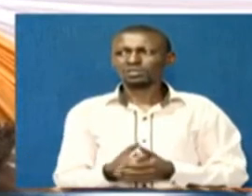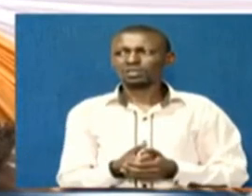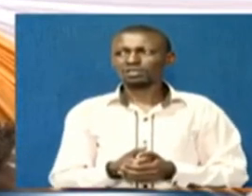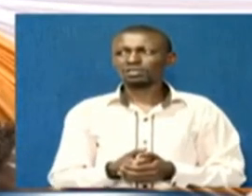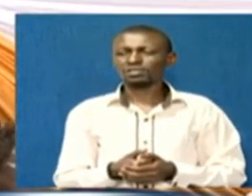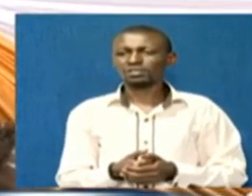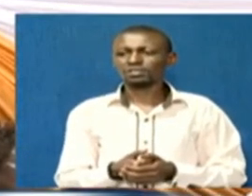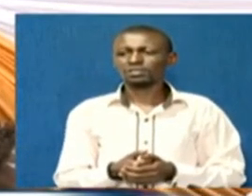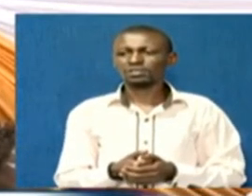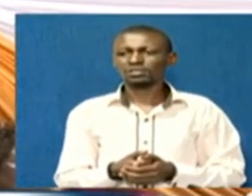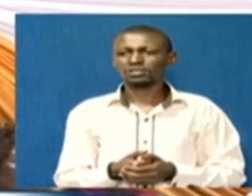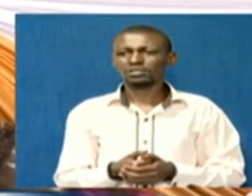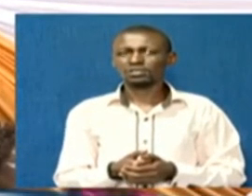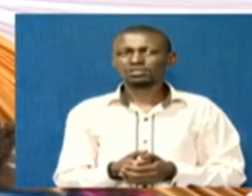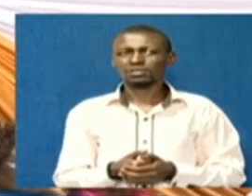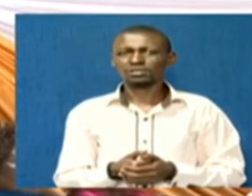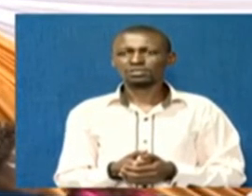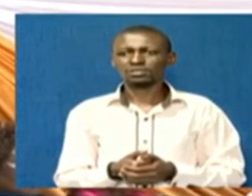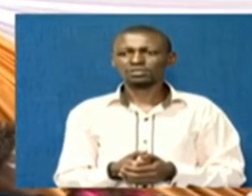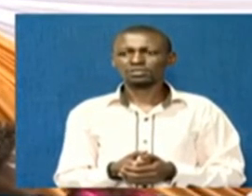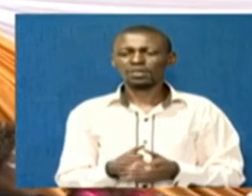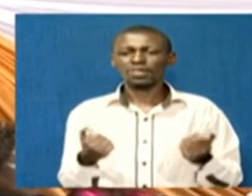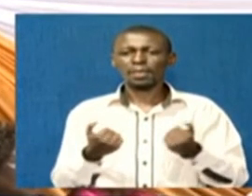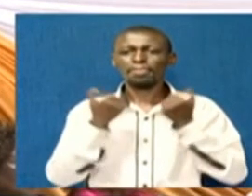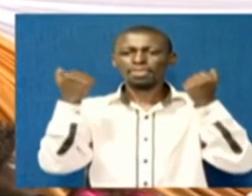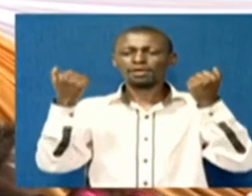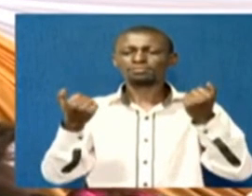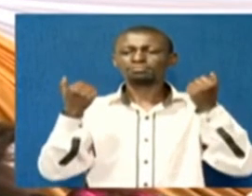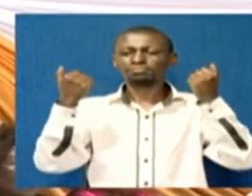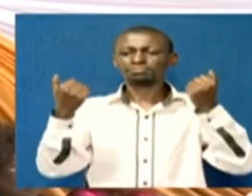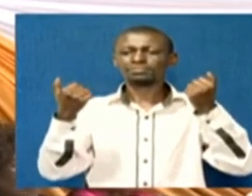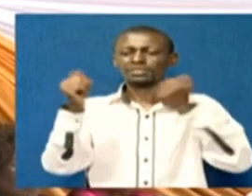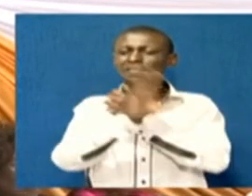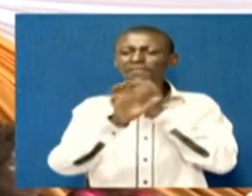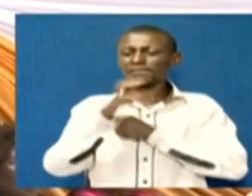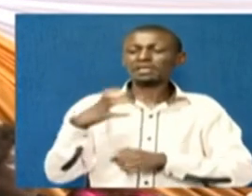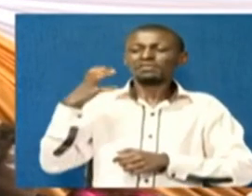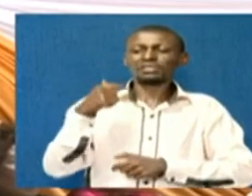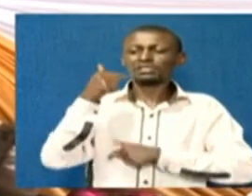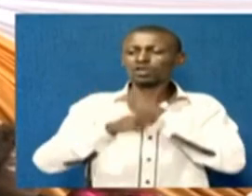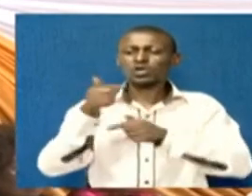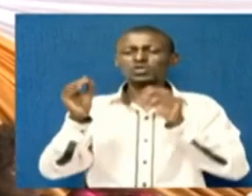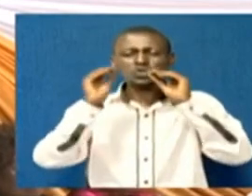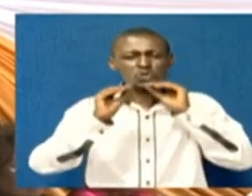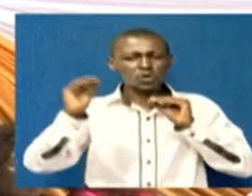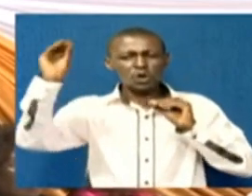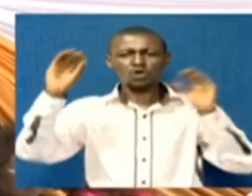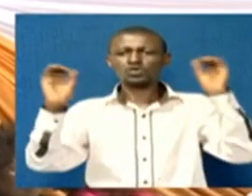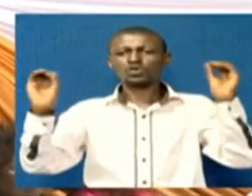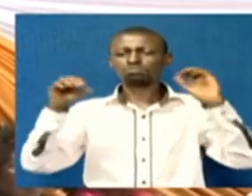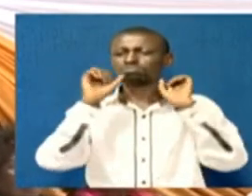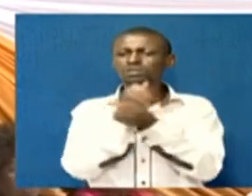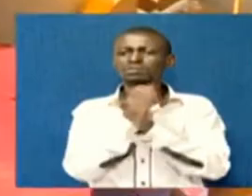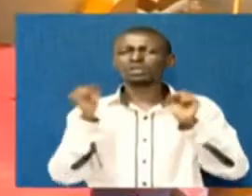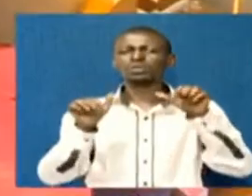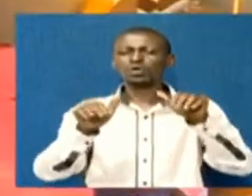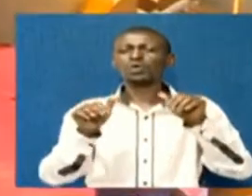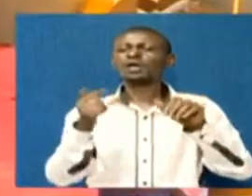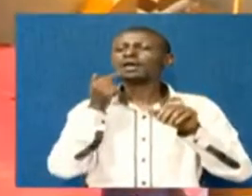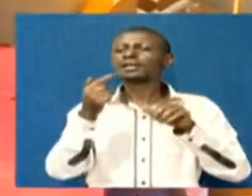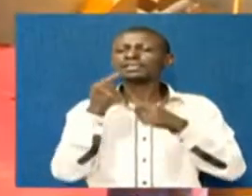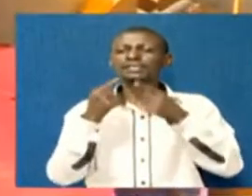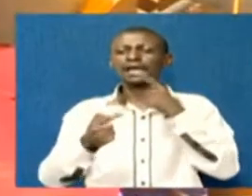Stolen wealth does not last. That one will not take 100 years to realize that